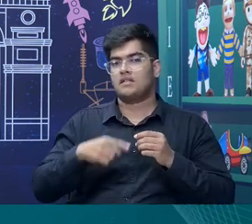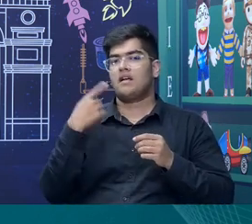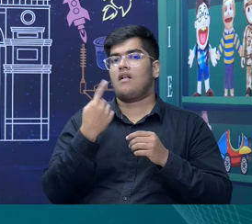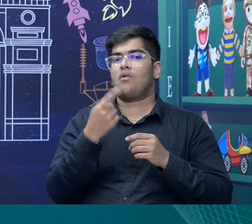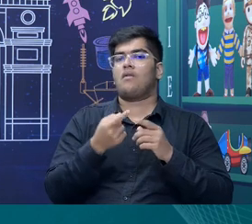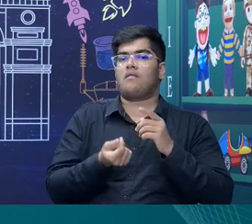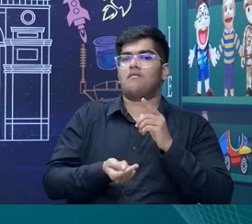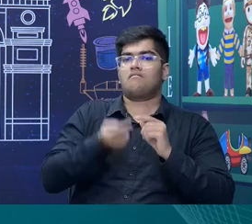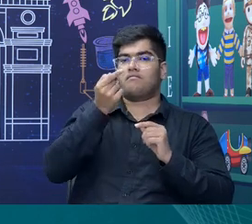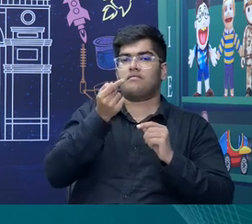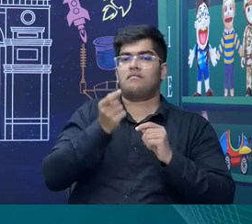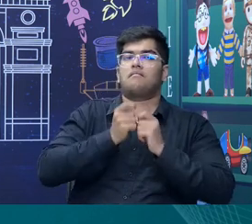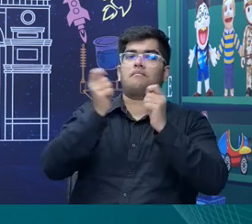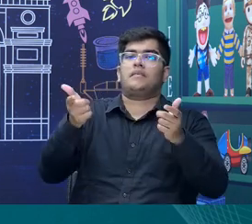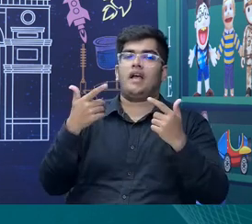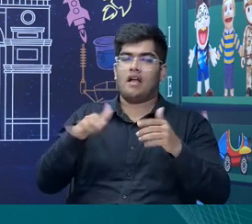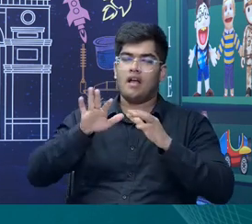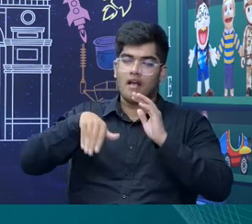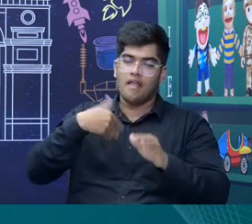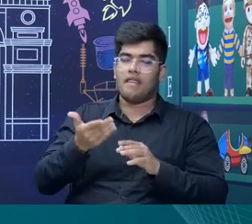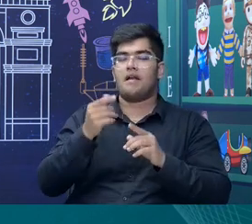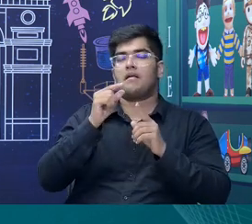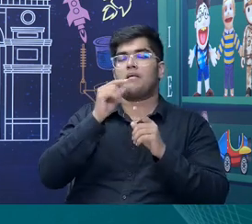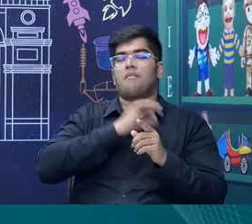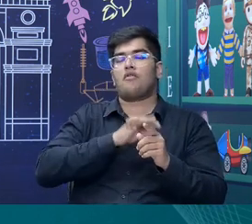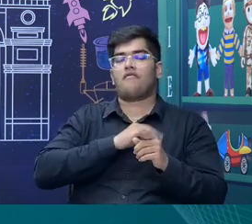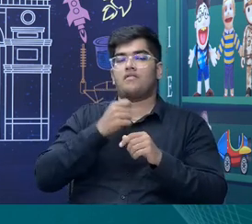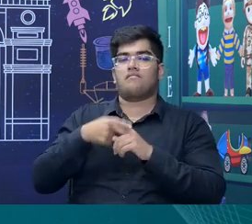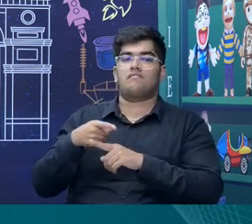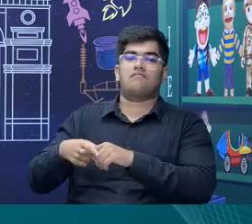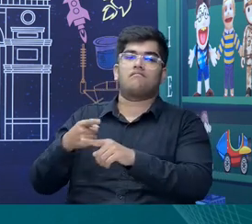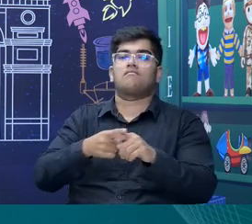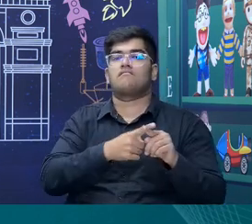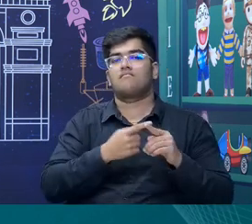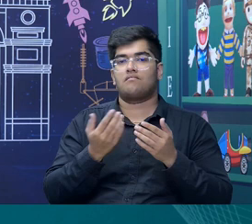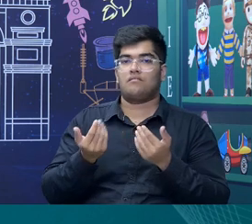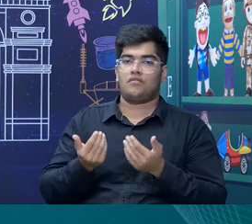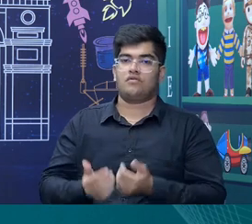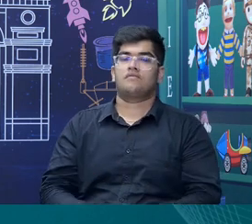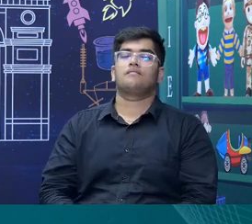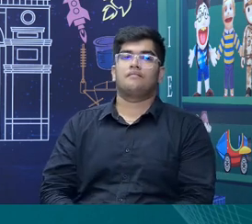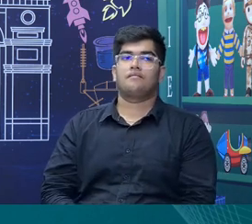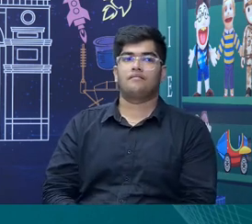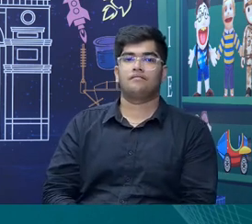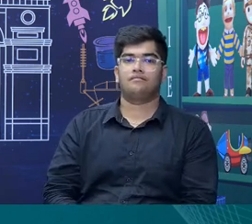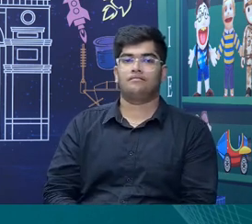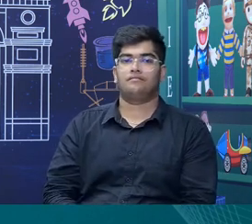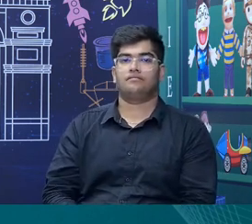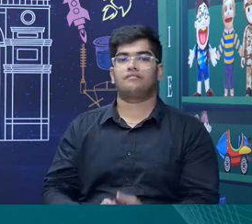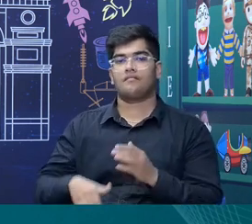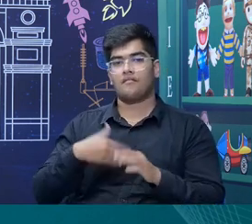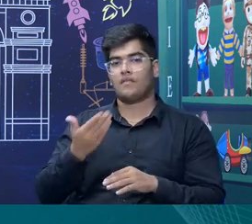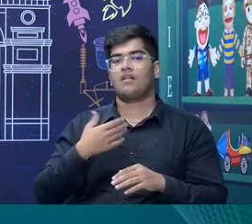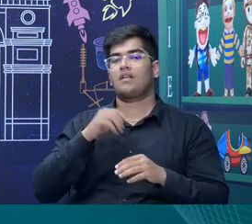increase this amount so we have to reassess the liabilities so that we can